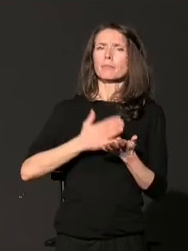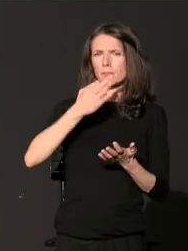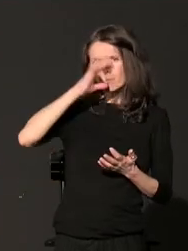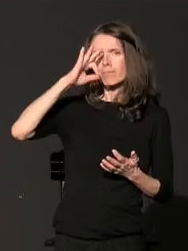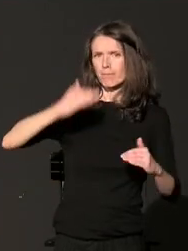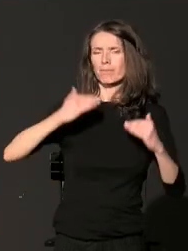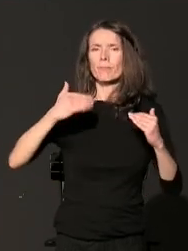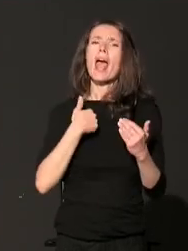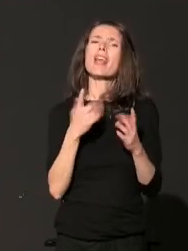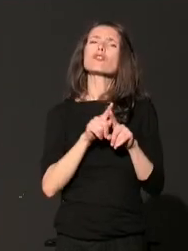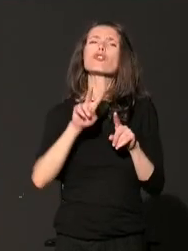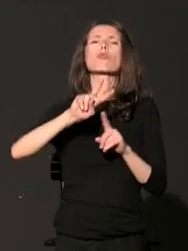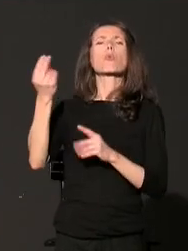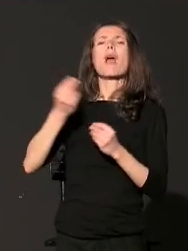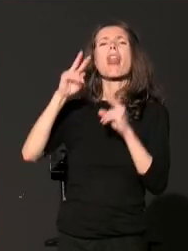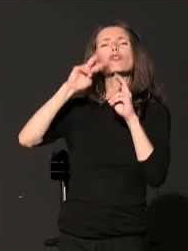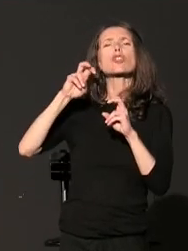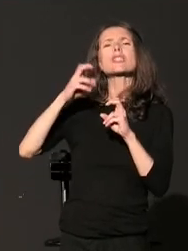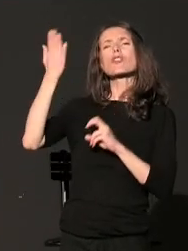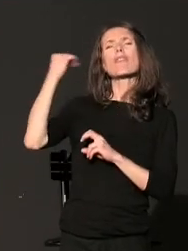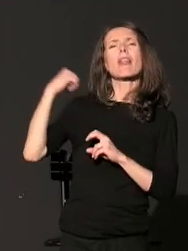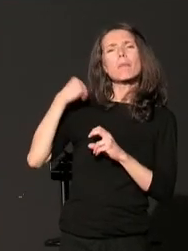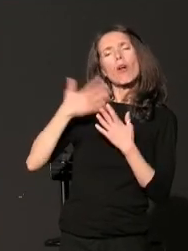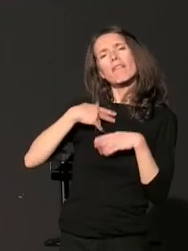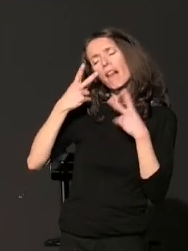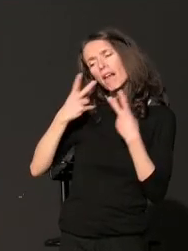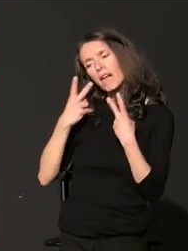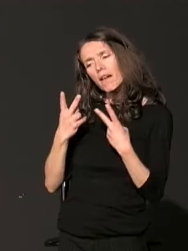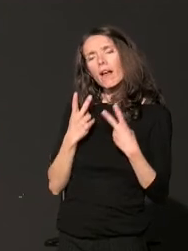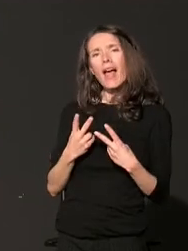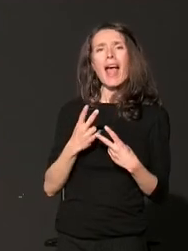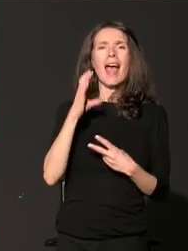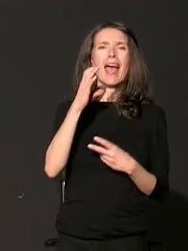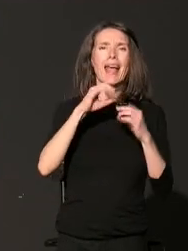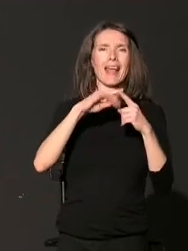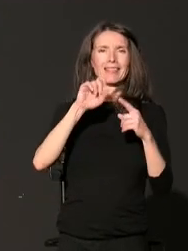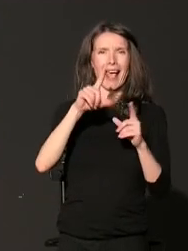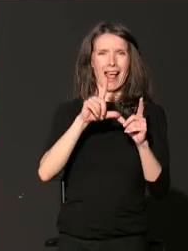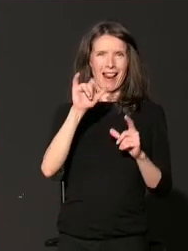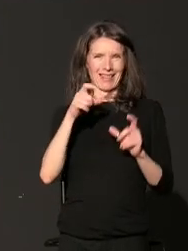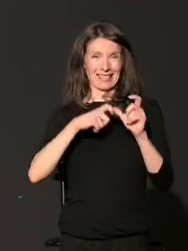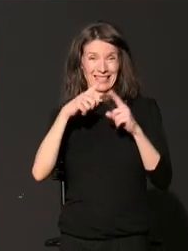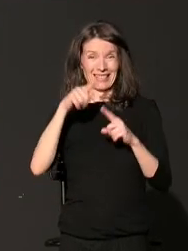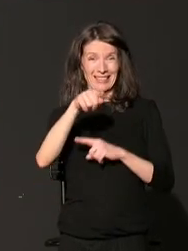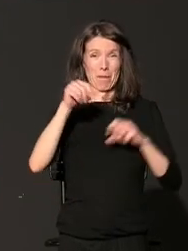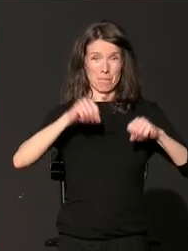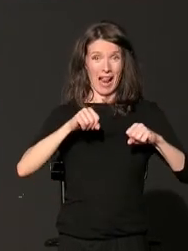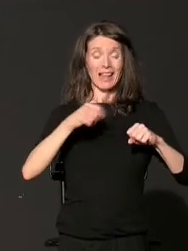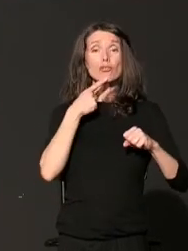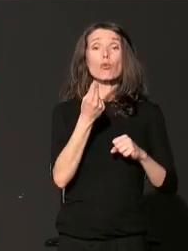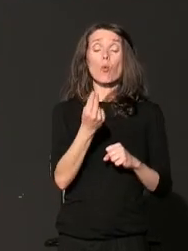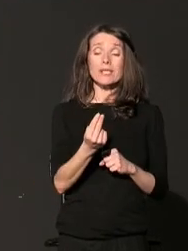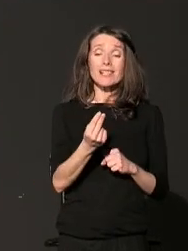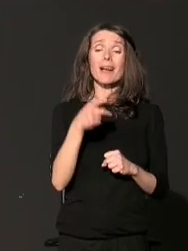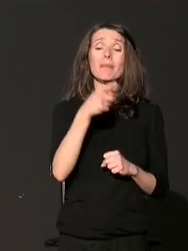that Catalyst Balkans, for example, recorded that Serbia gave 2.7 times more in 2020 than they